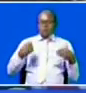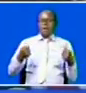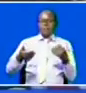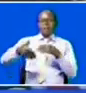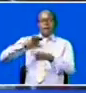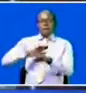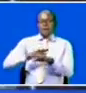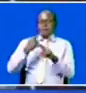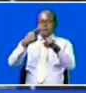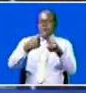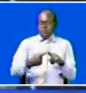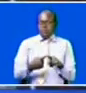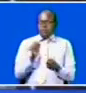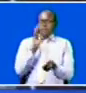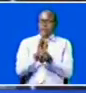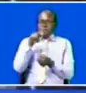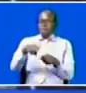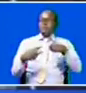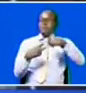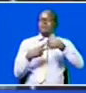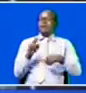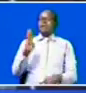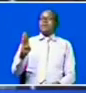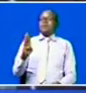have provided a total of 13.7 billion